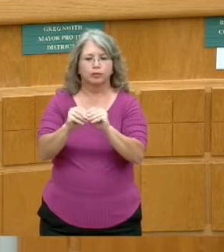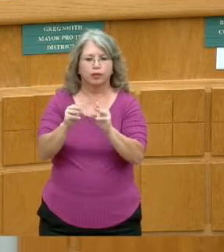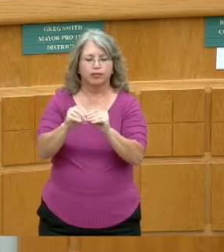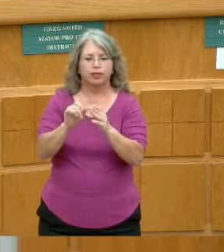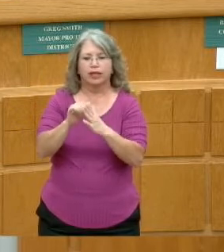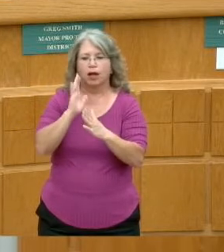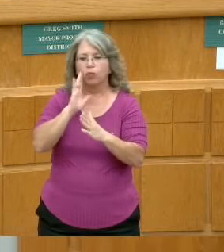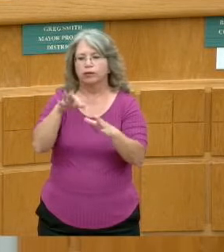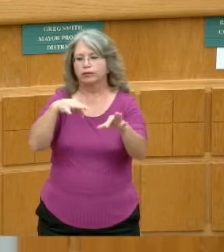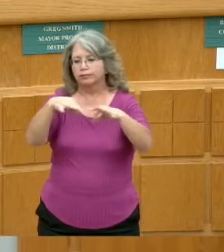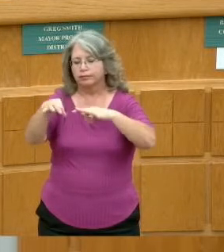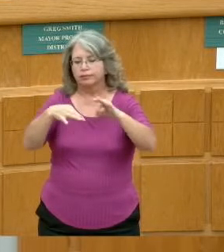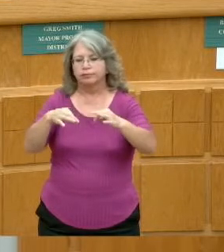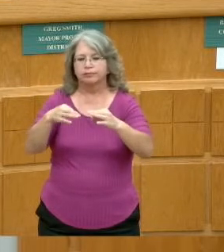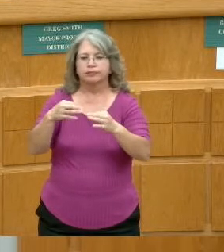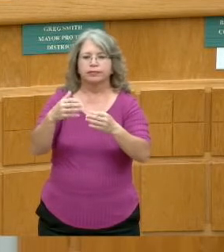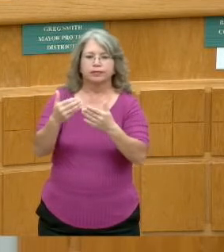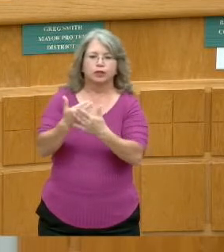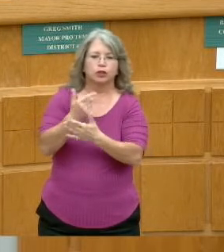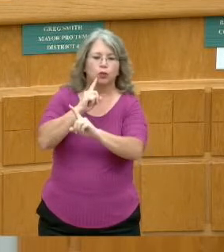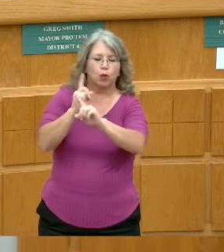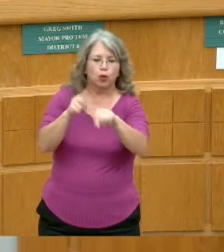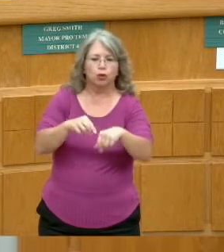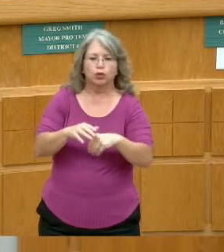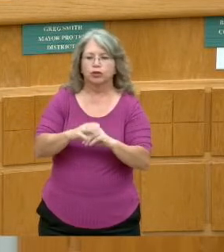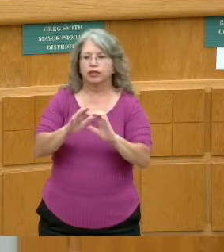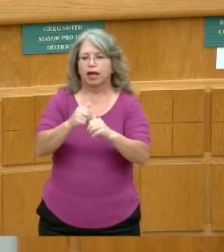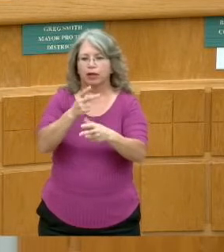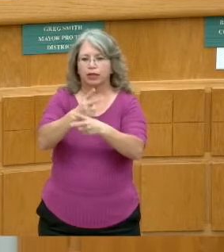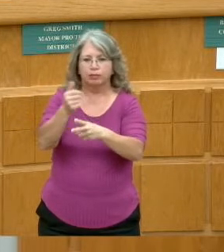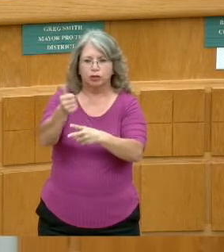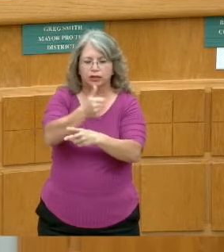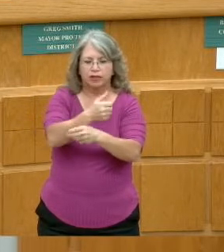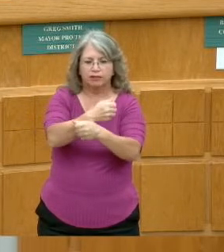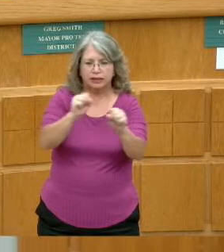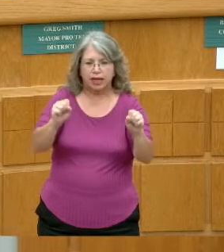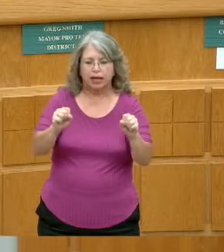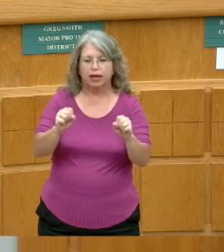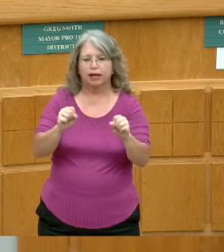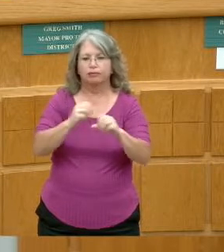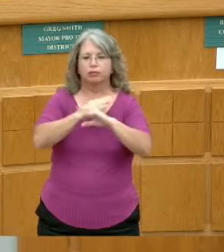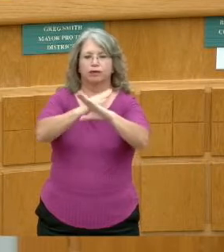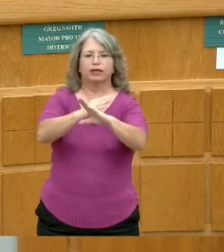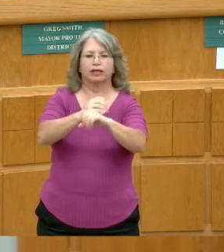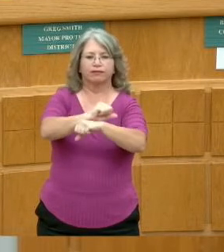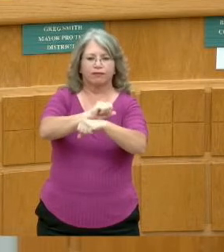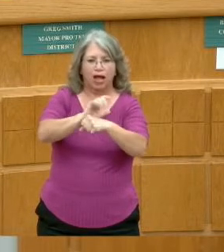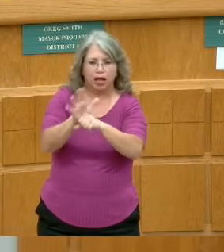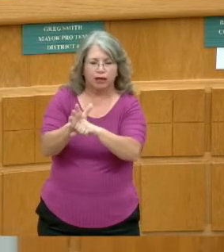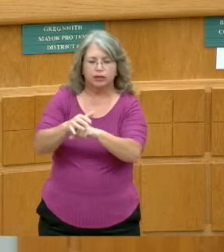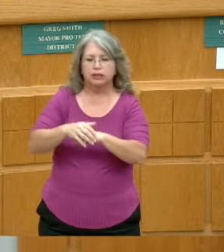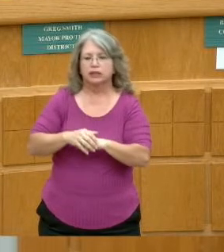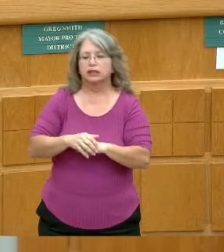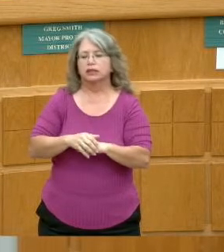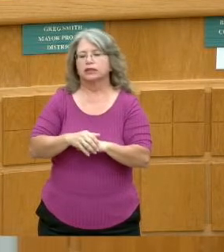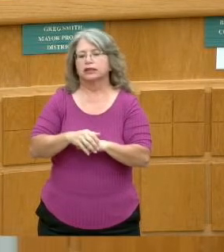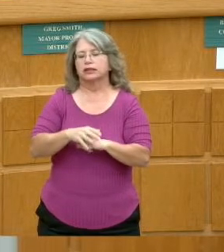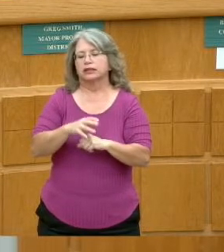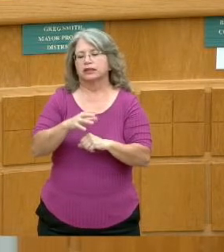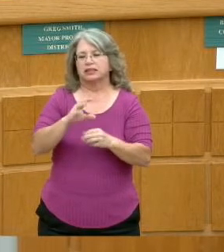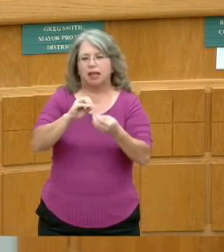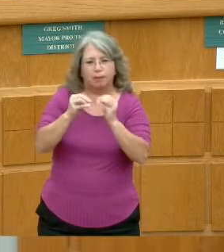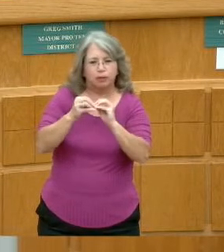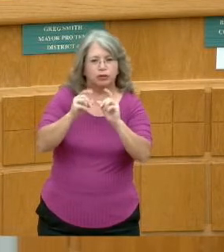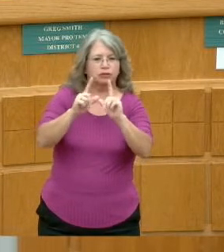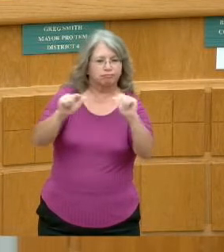orders and how we should stay safe so we don't get the COVID-19 virus and how we can protect ourselves from not getting it.